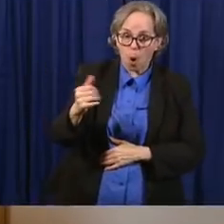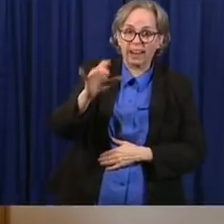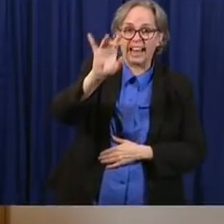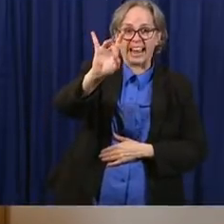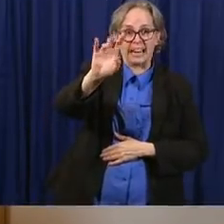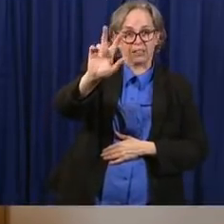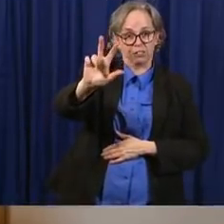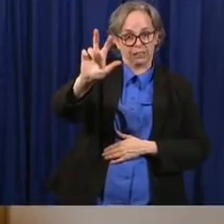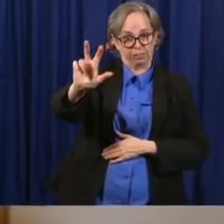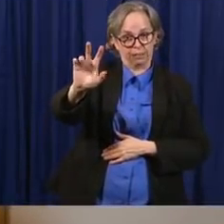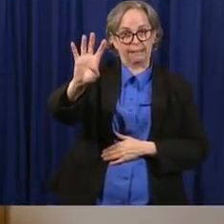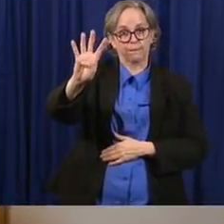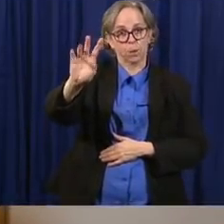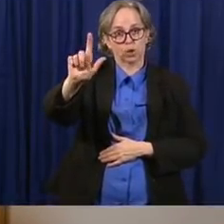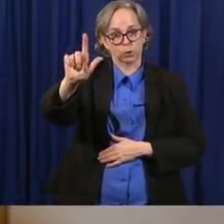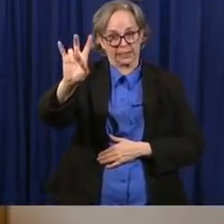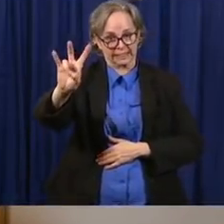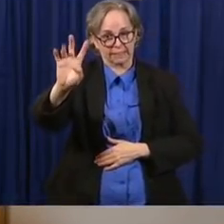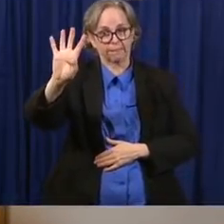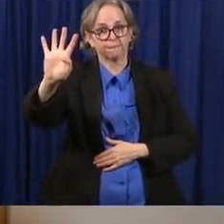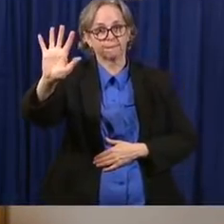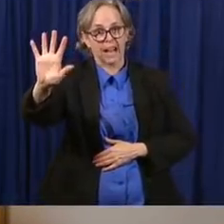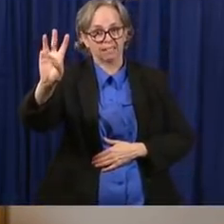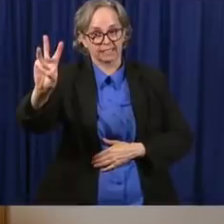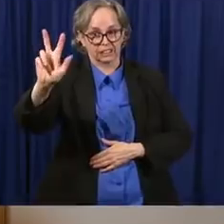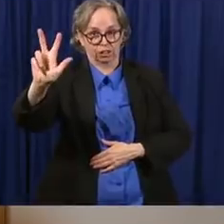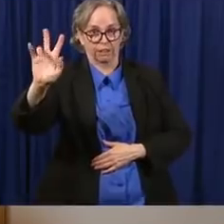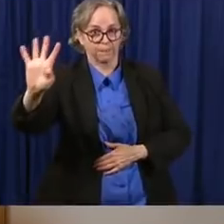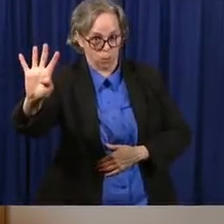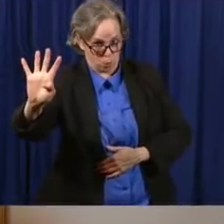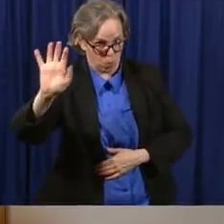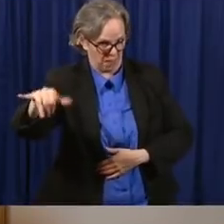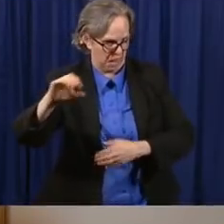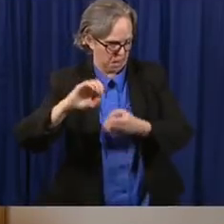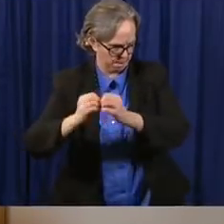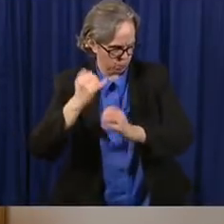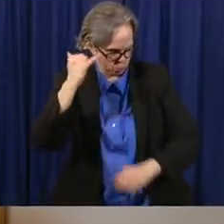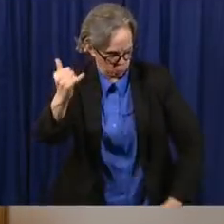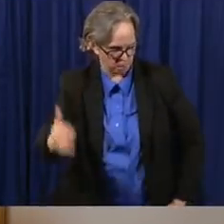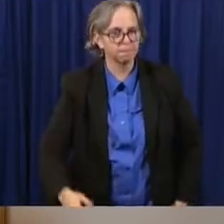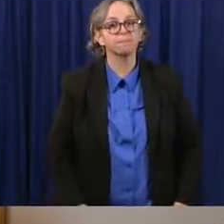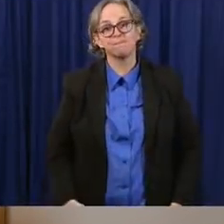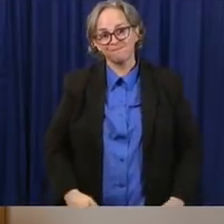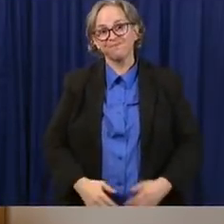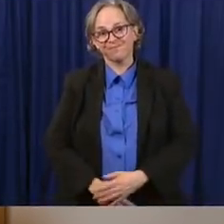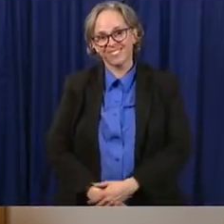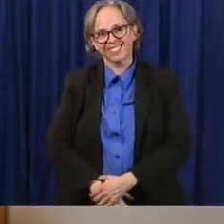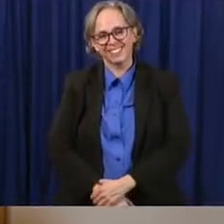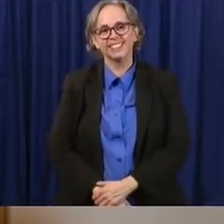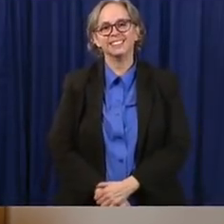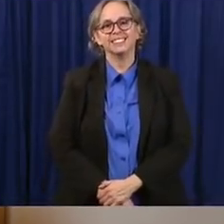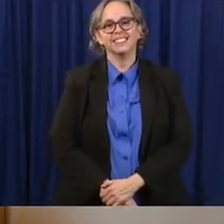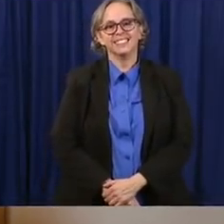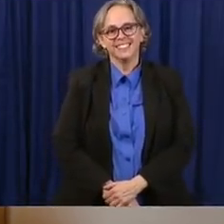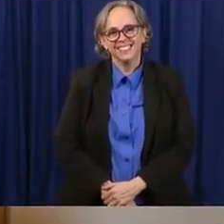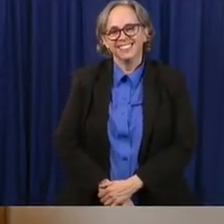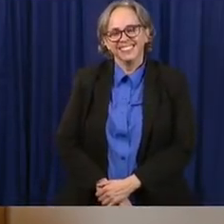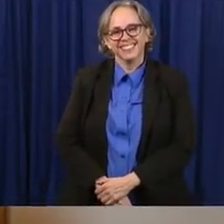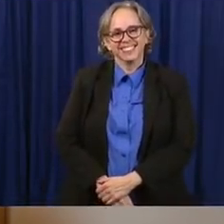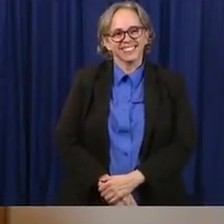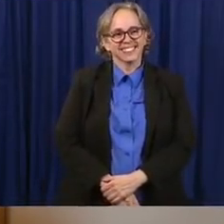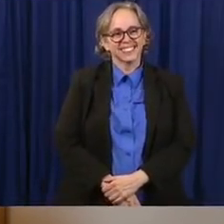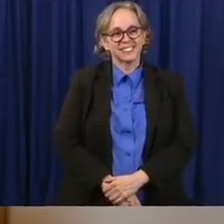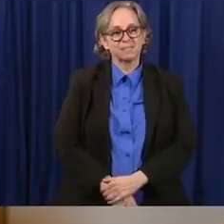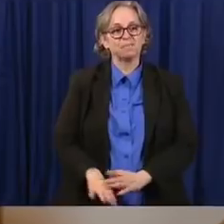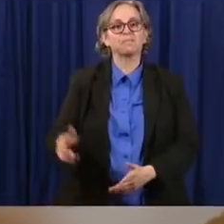1-833-4-ASK-ODH for more information. Let me now turn it over to the